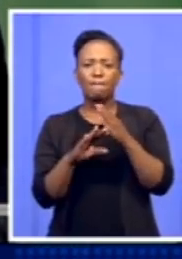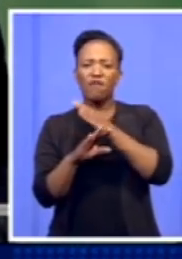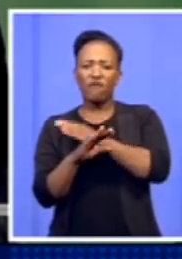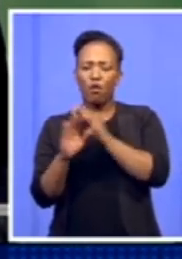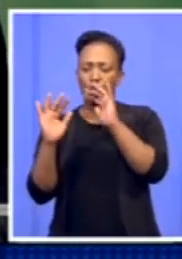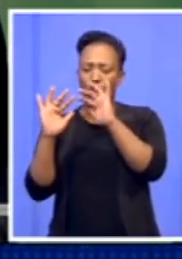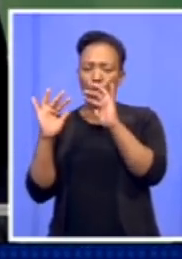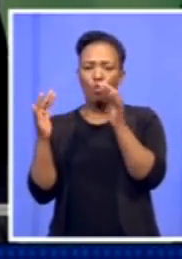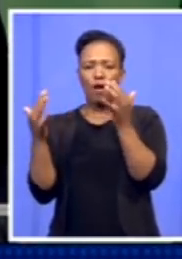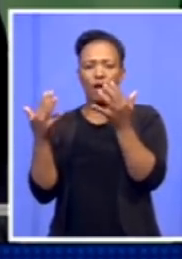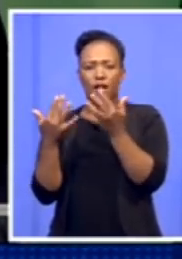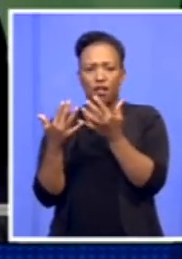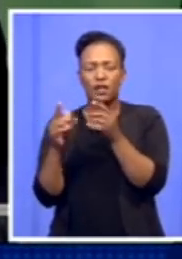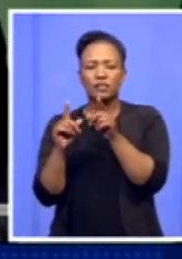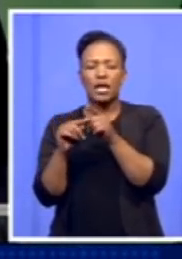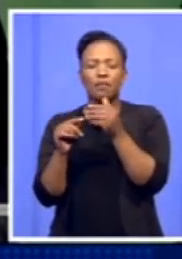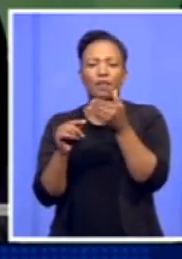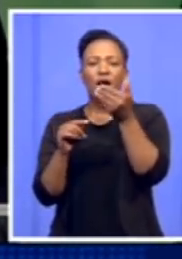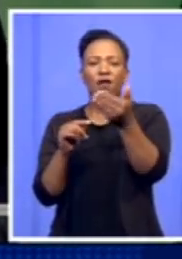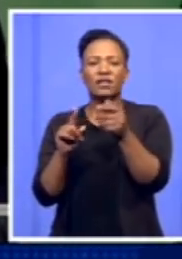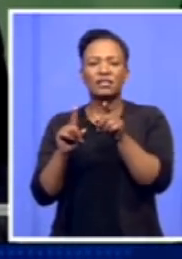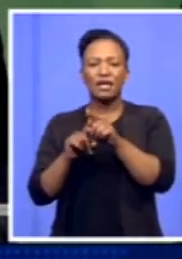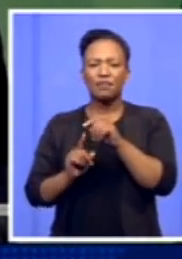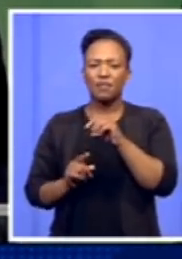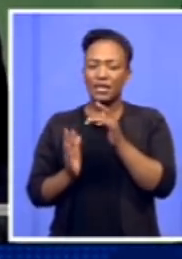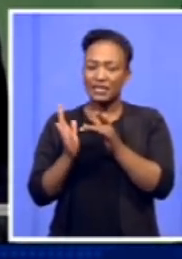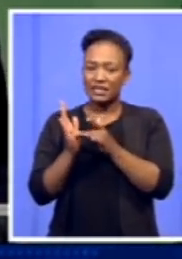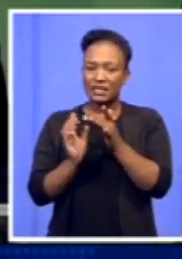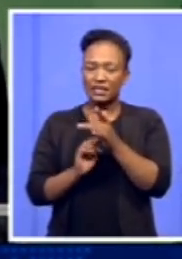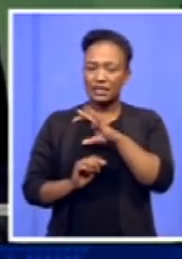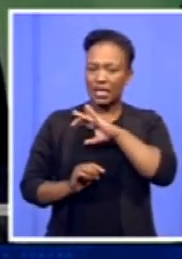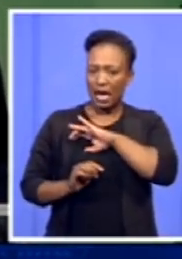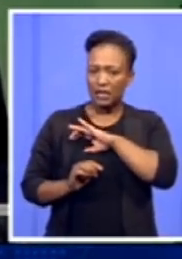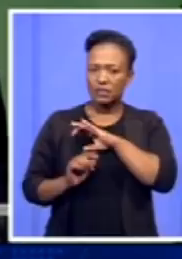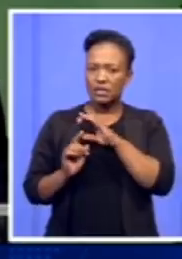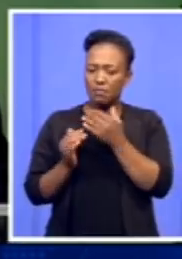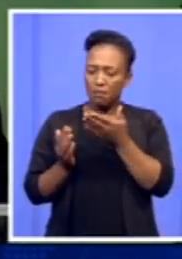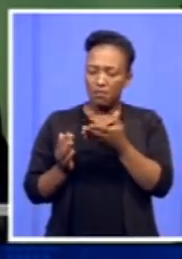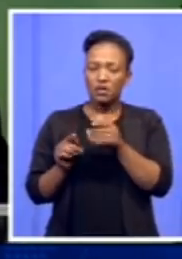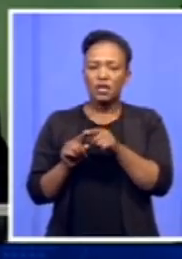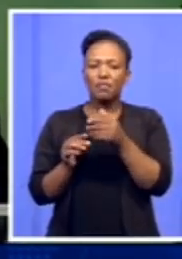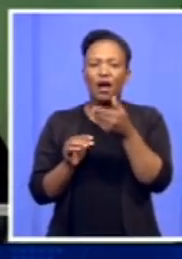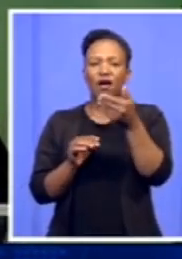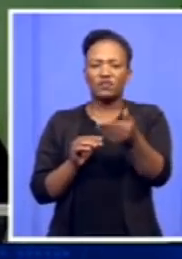and after Christ. It's before COVID and after COVID.